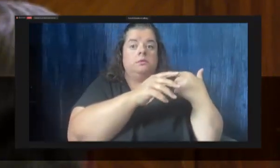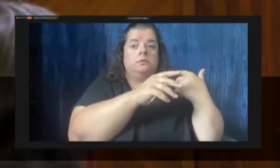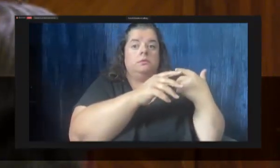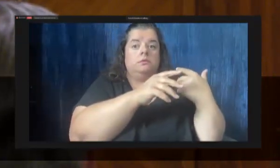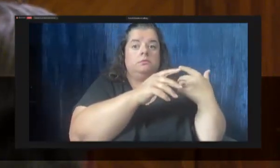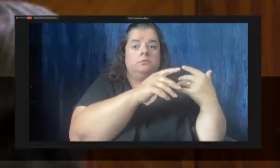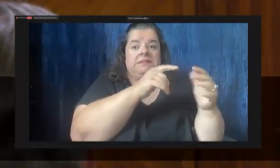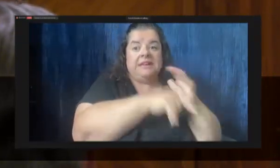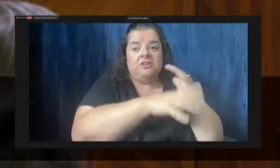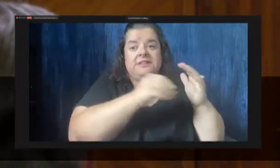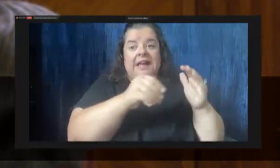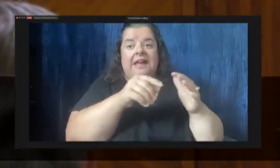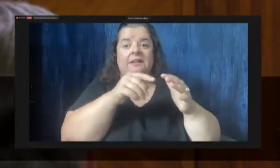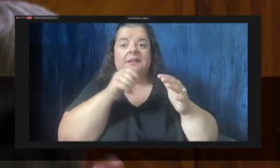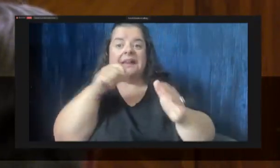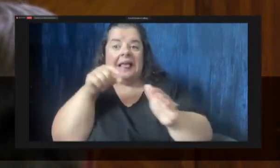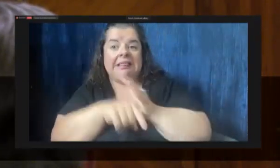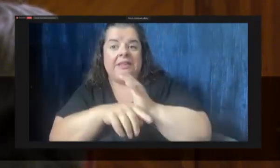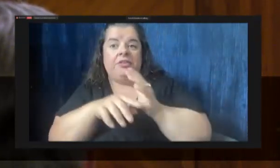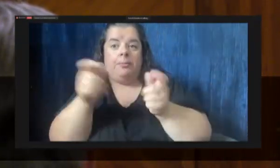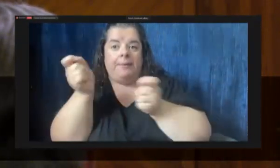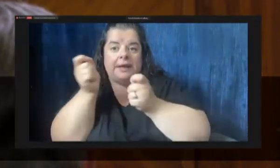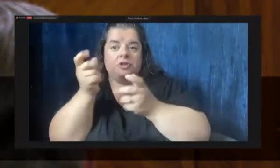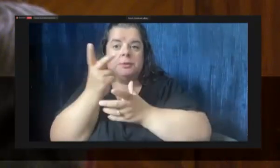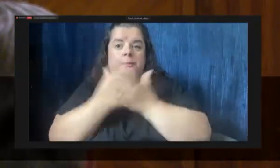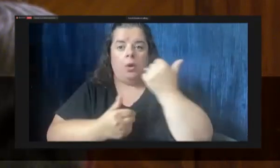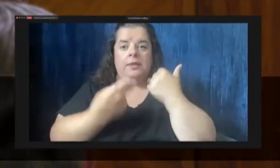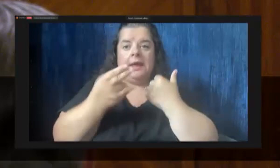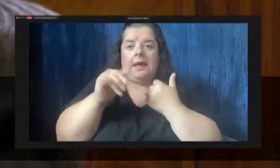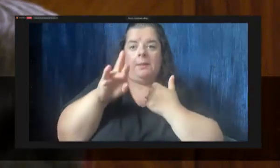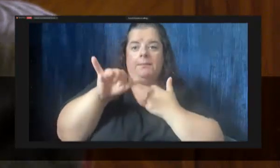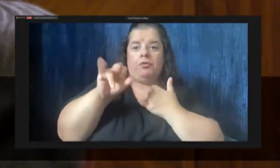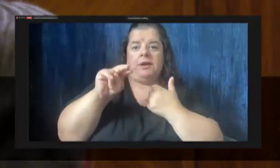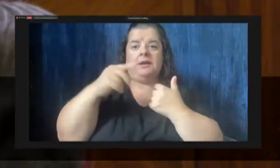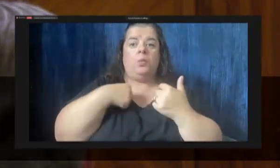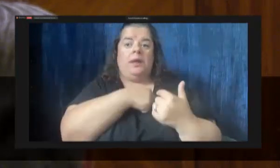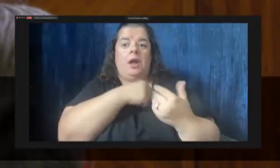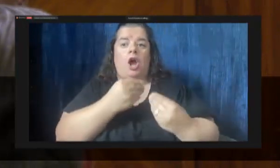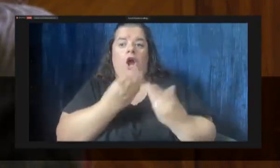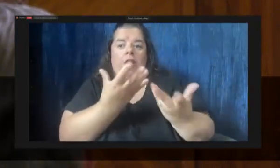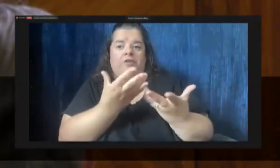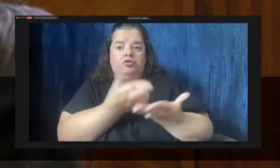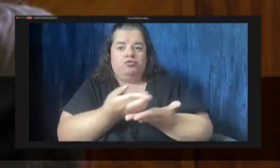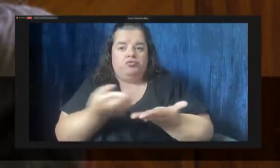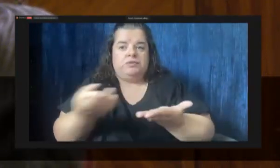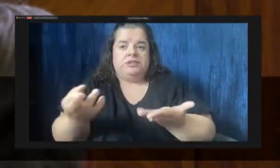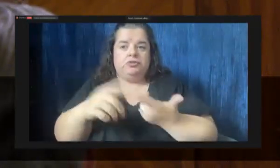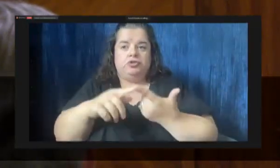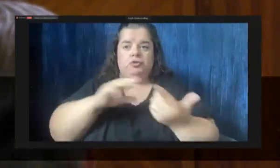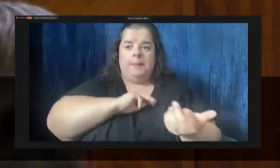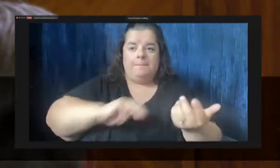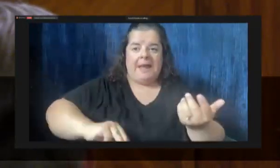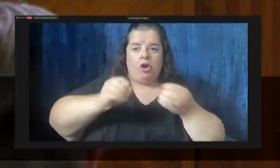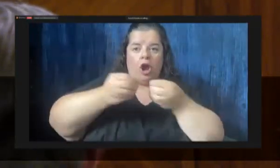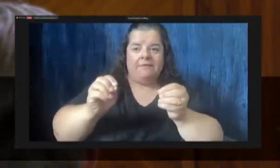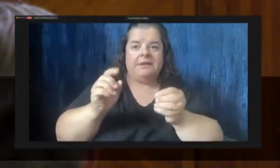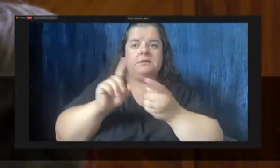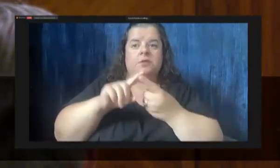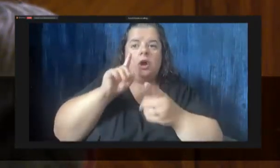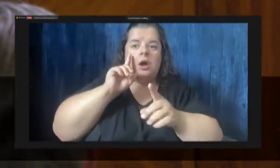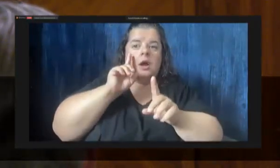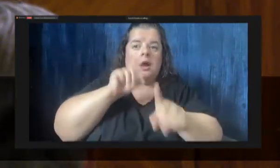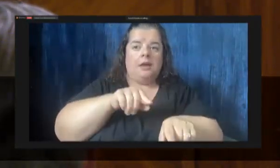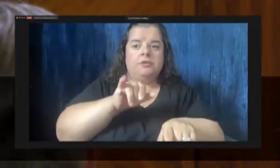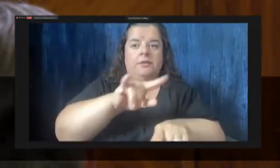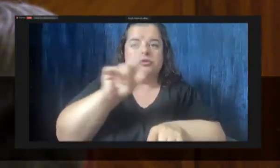both and hybrids. And we offered them as a resource to the mayor's office to answer some of these questions. And to our knowledge, they